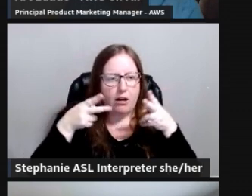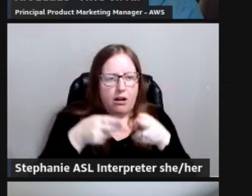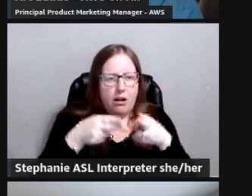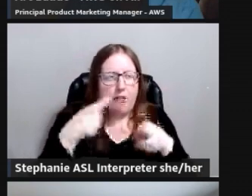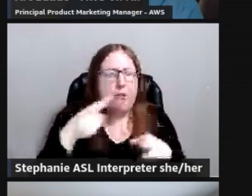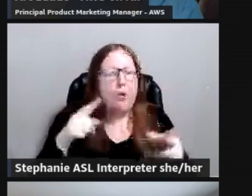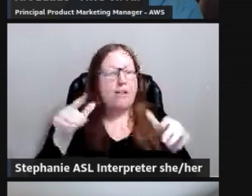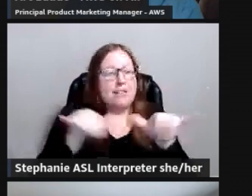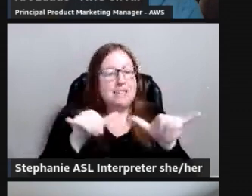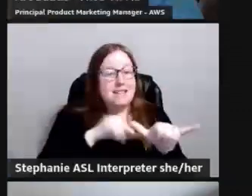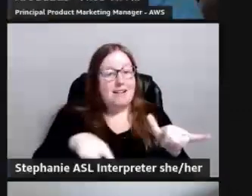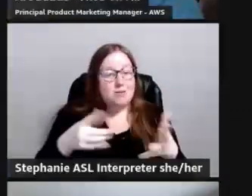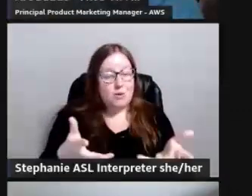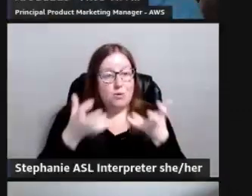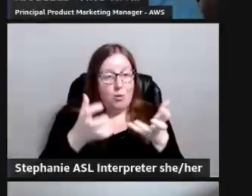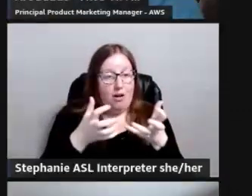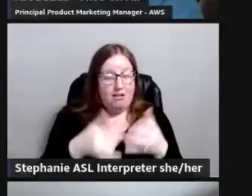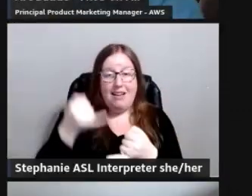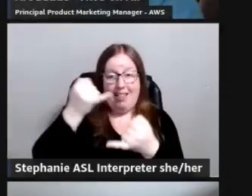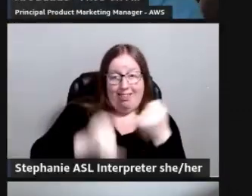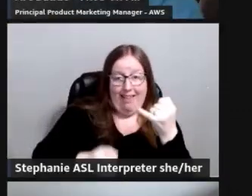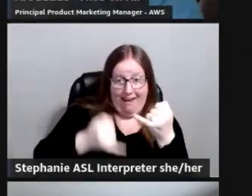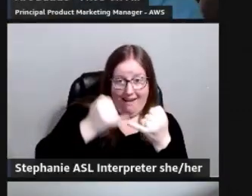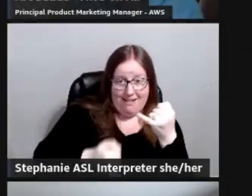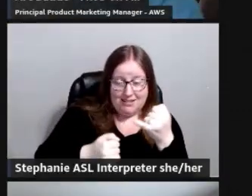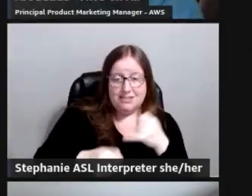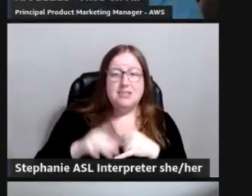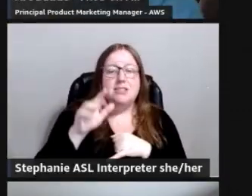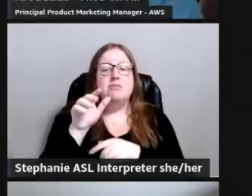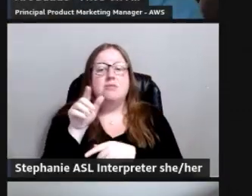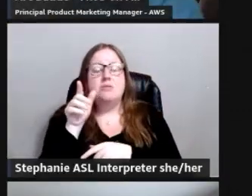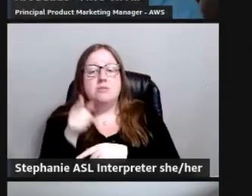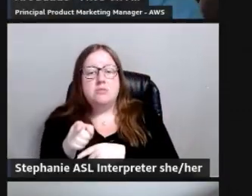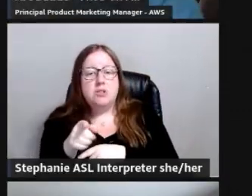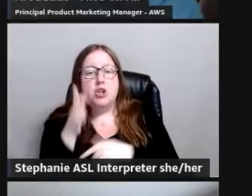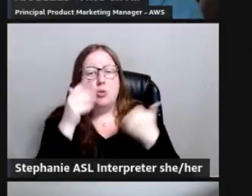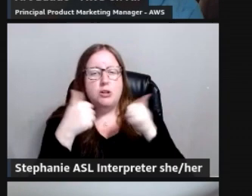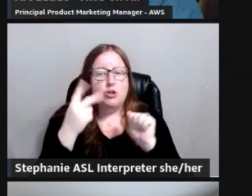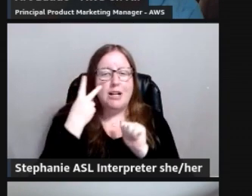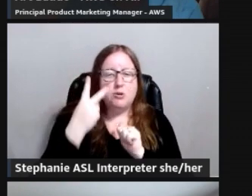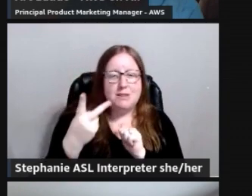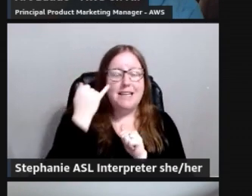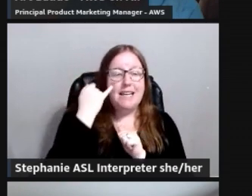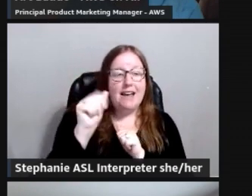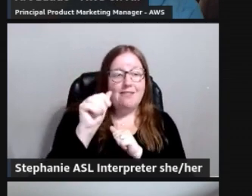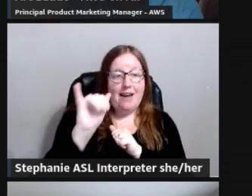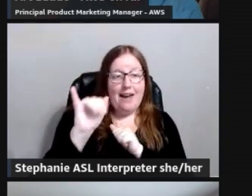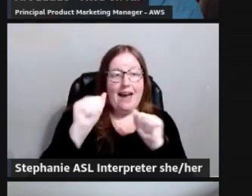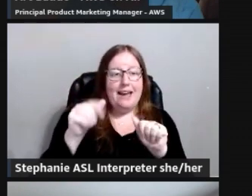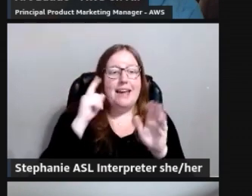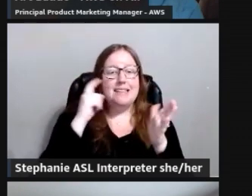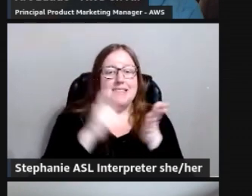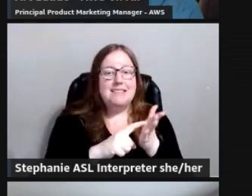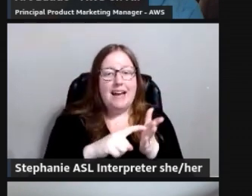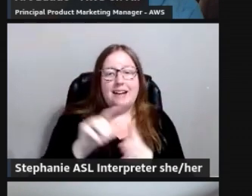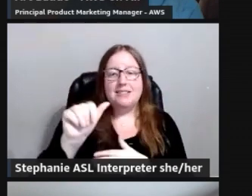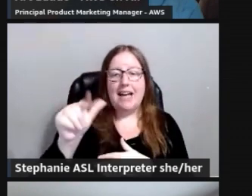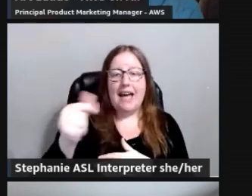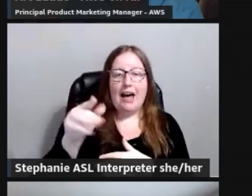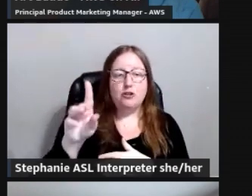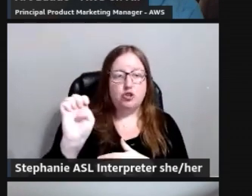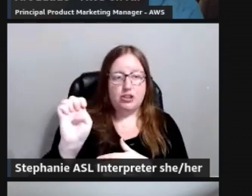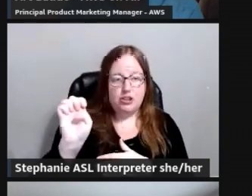sizes. And then the last step, we are going to try to see if AI can detect lake algae formation.